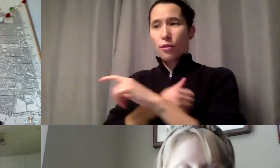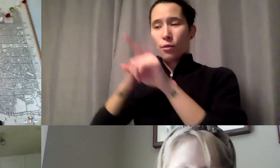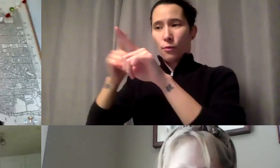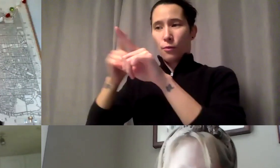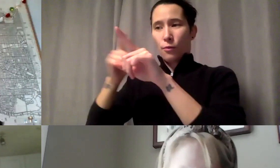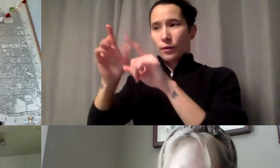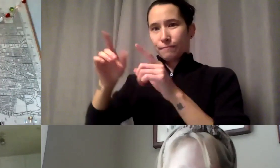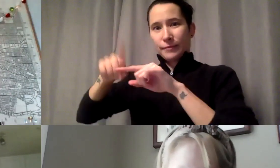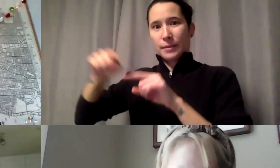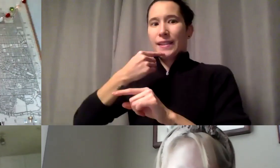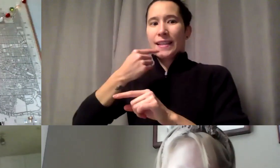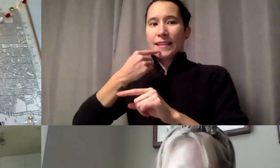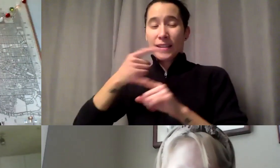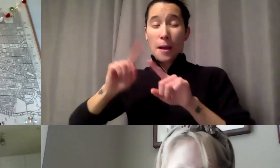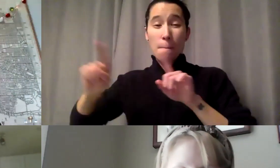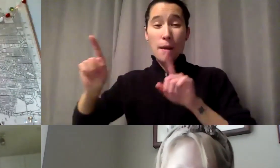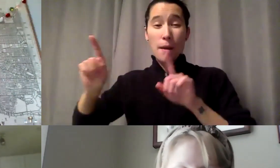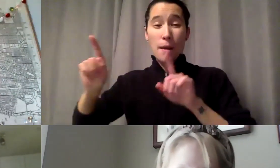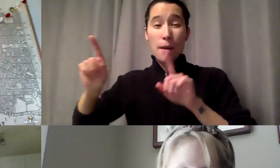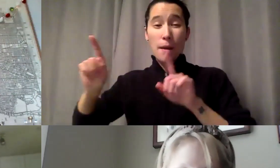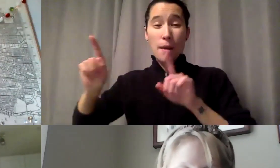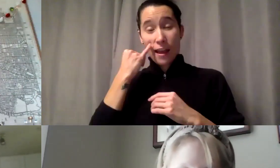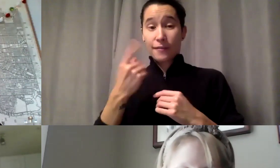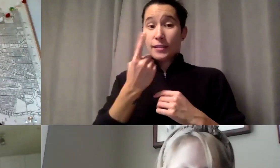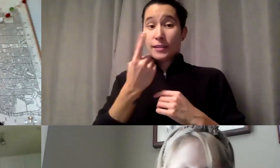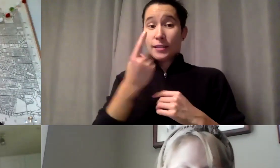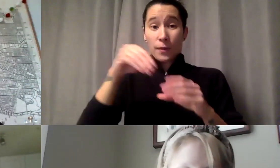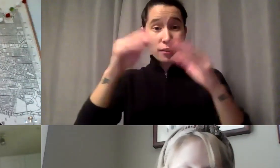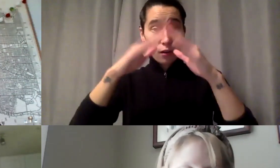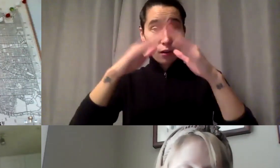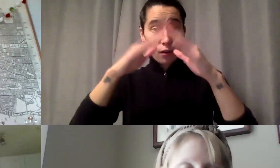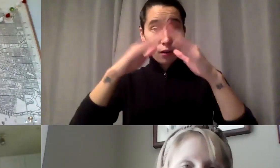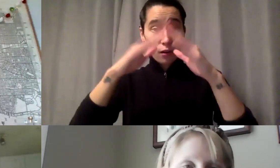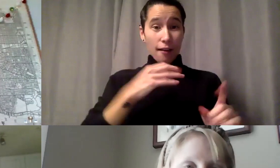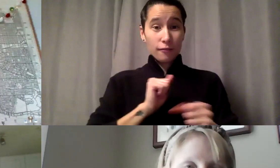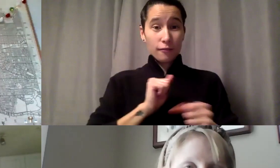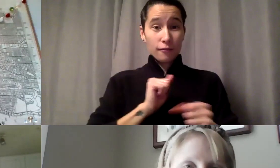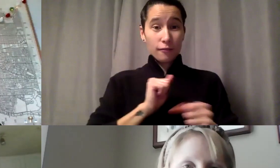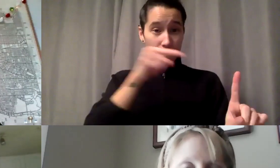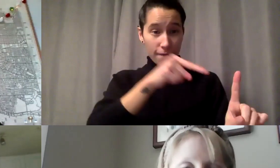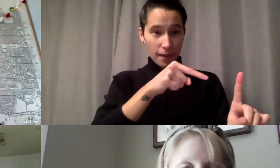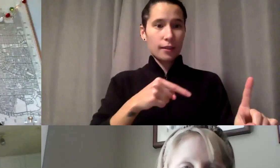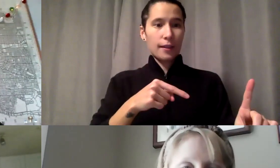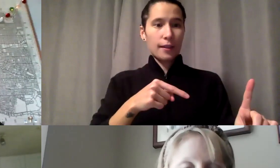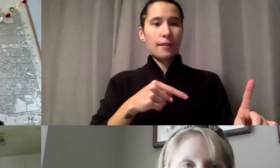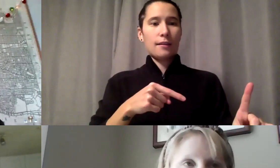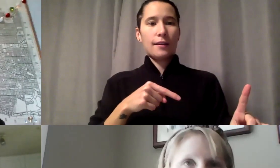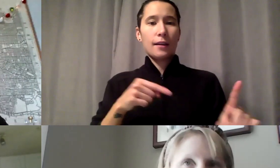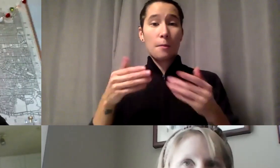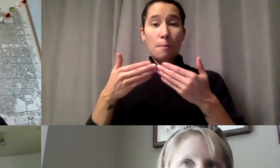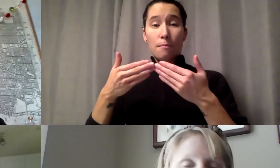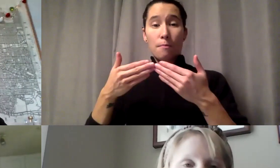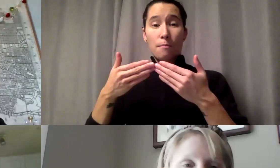the meantime, if someone in your household has COVID and public health hasn't reached out